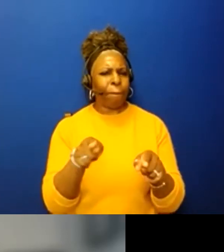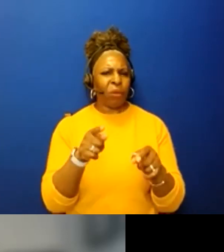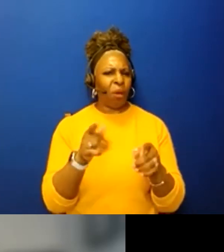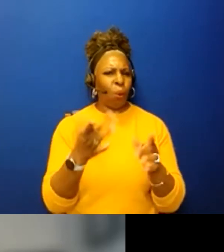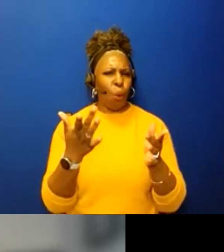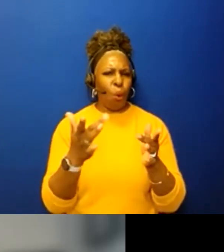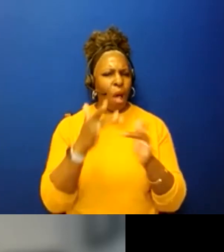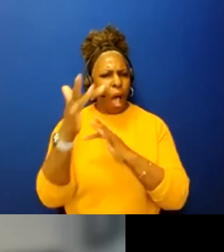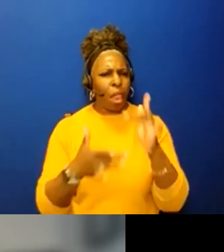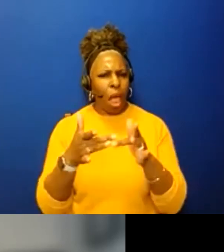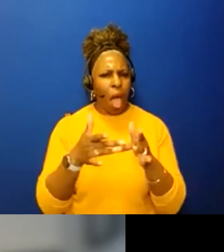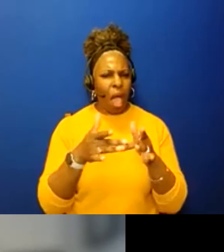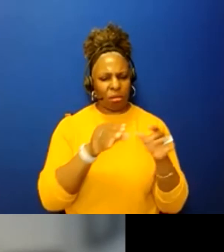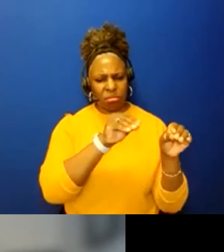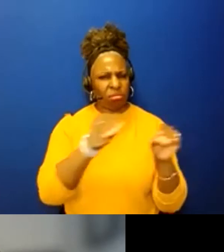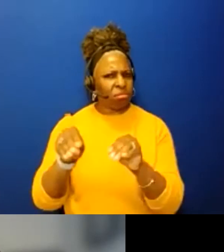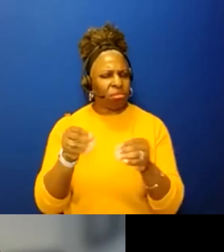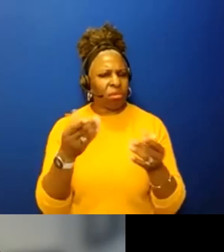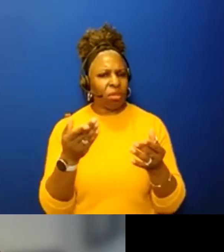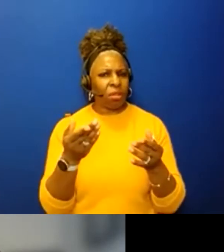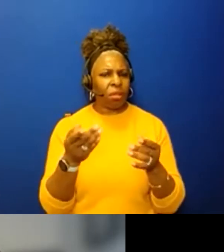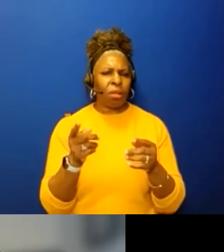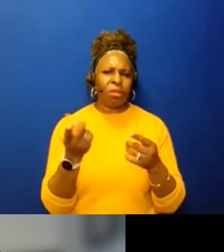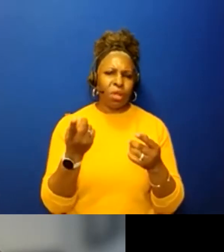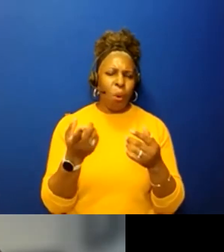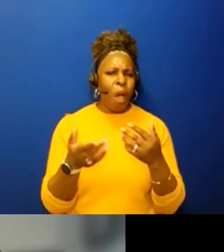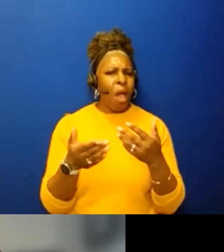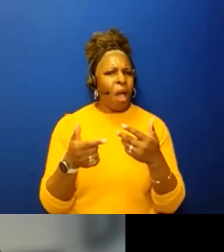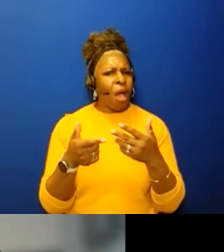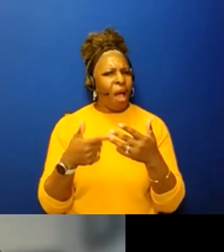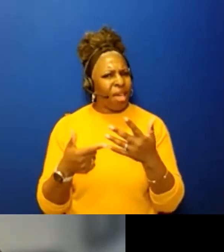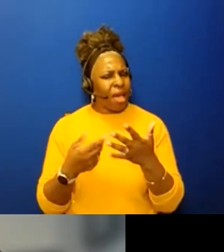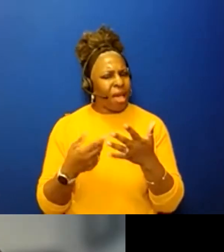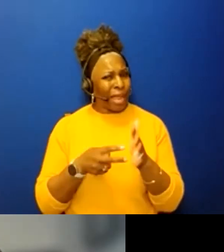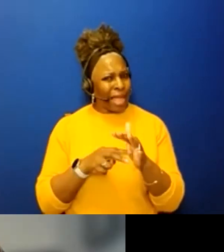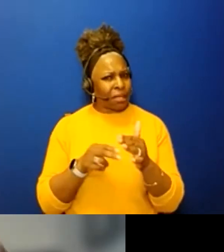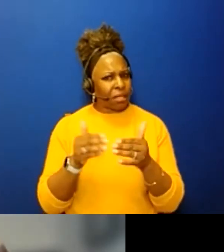What are the plans kind of moving forward with sporting programs?